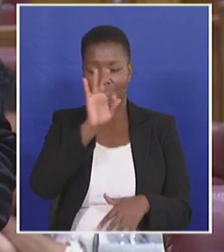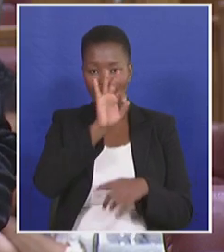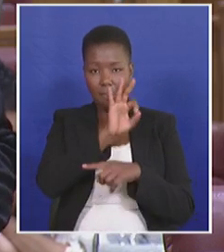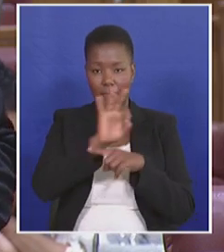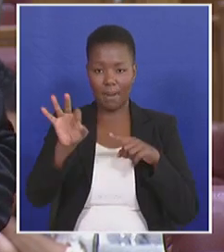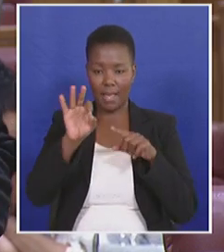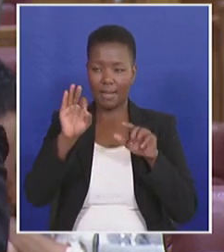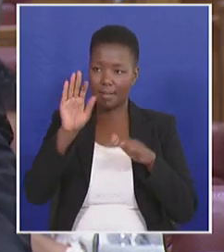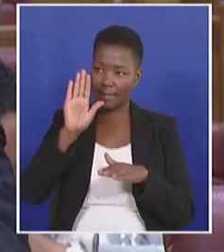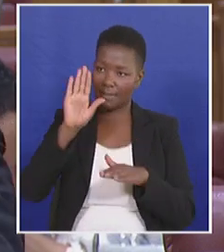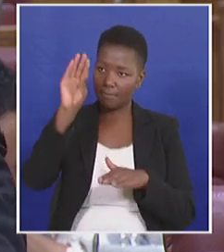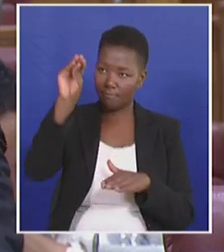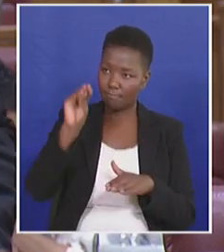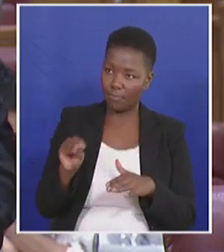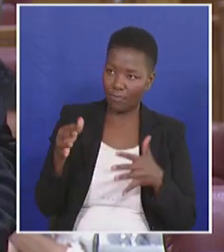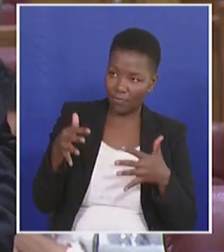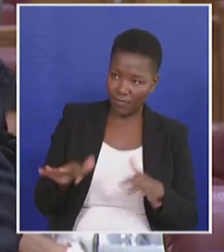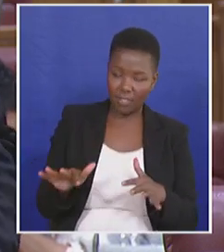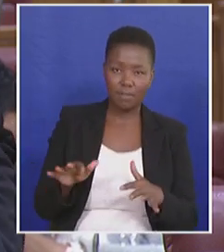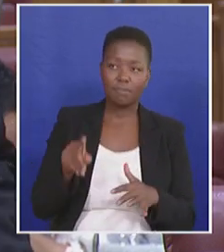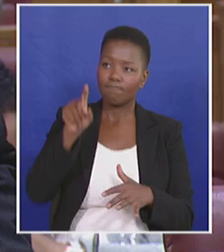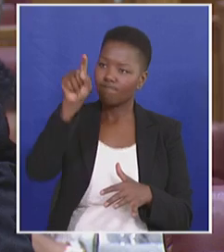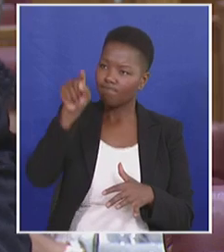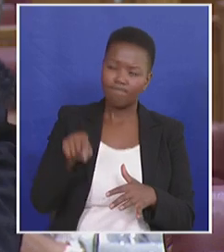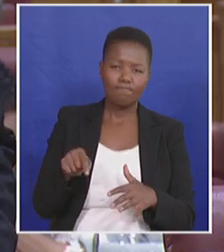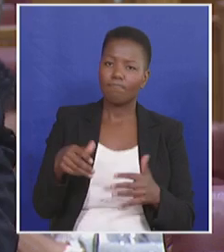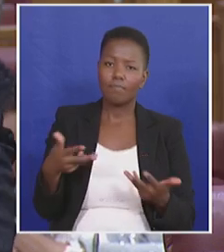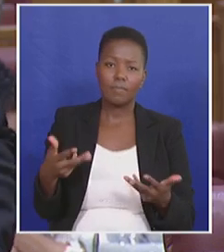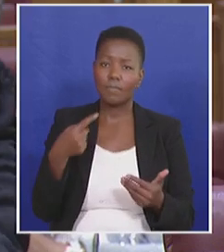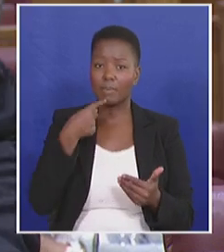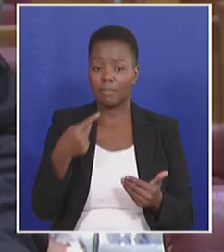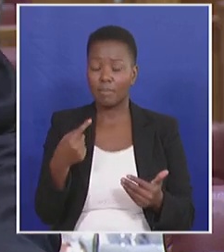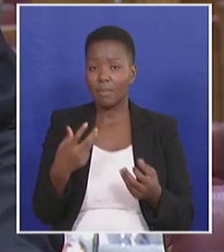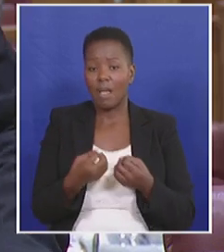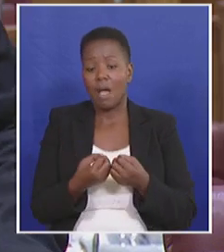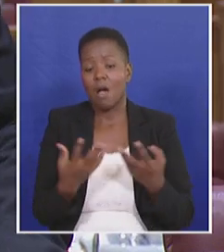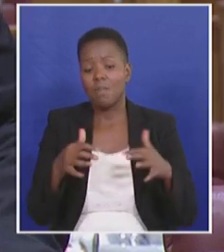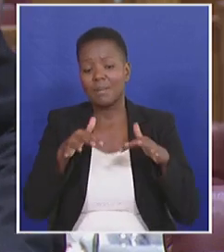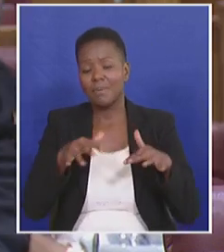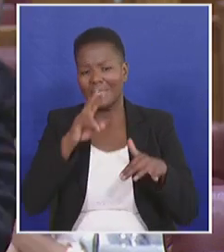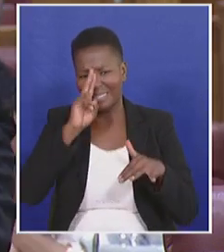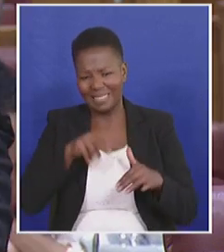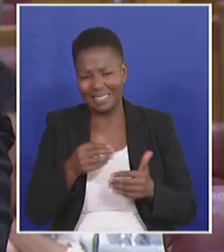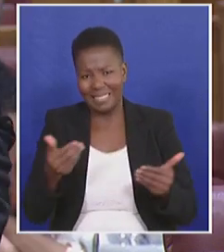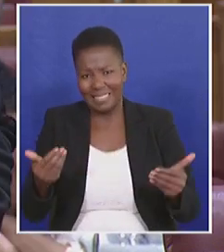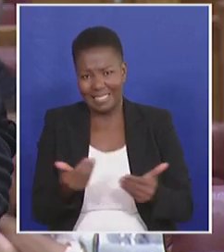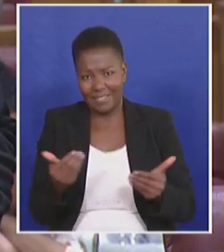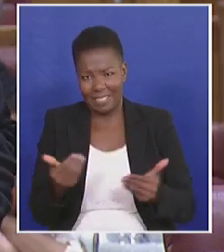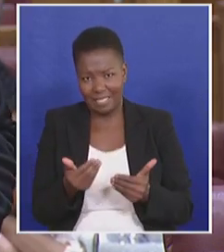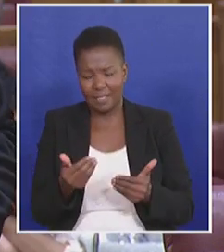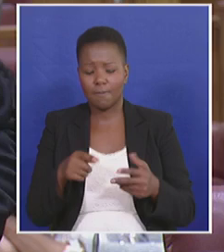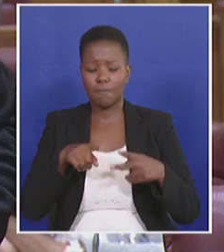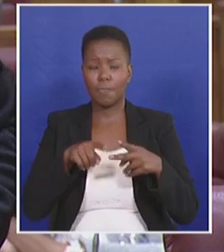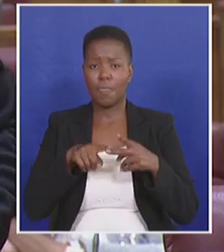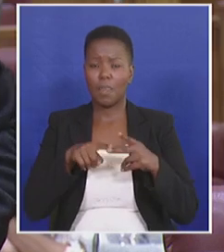where the demands are or will be, given socioeconomic developments